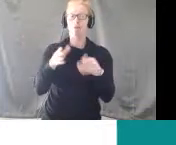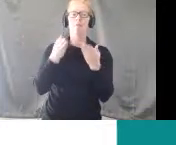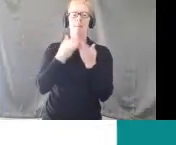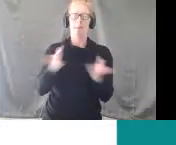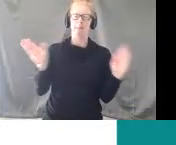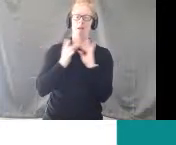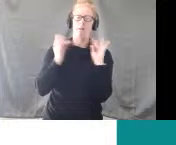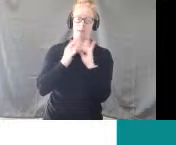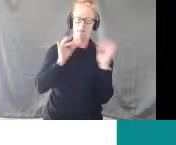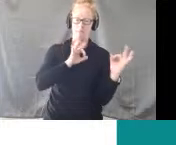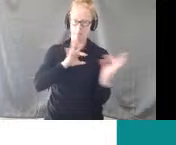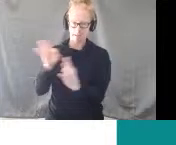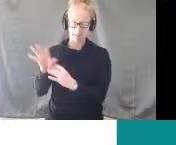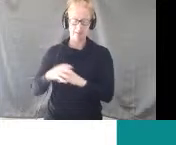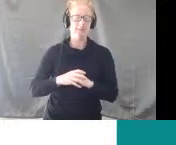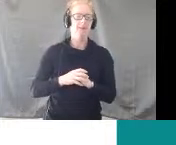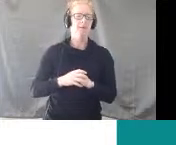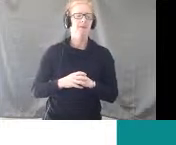and then